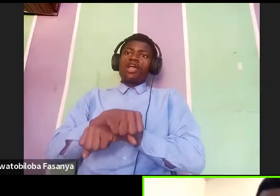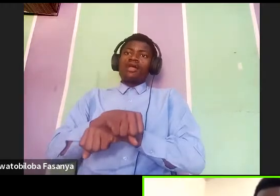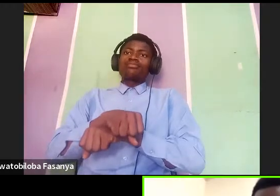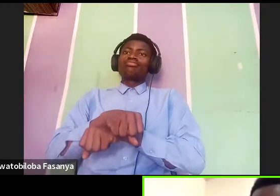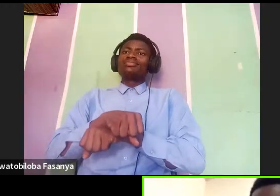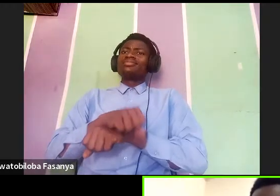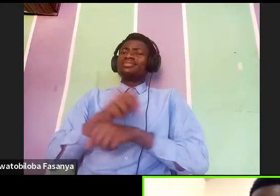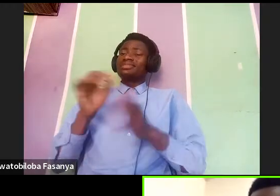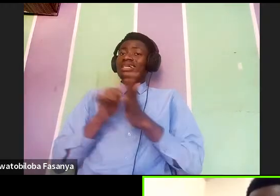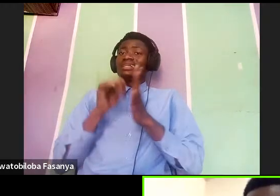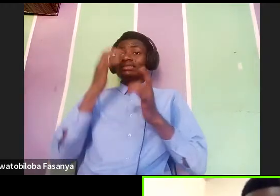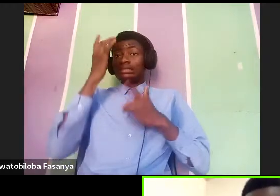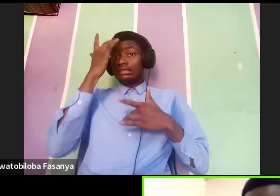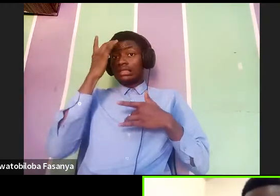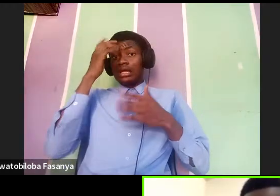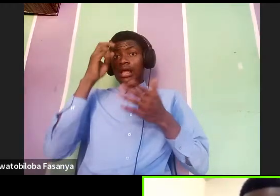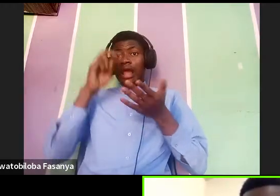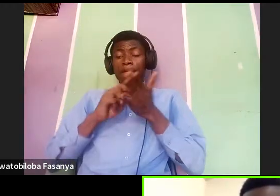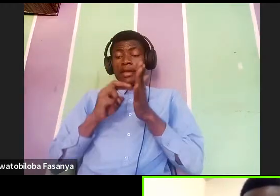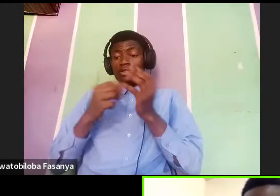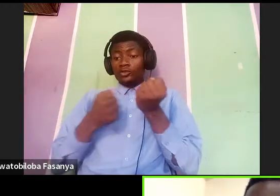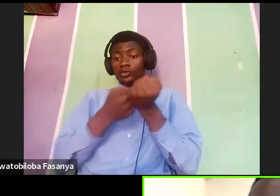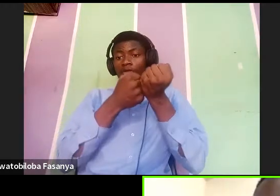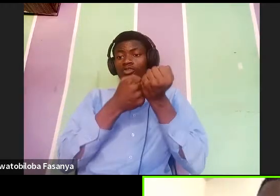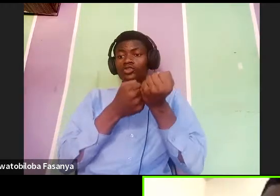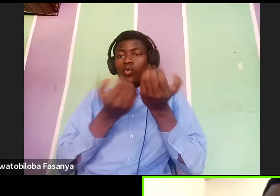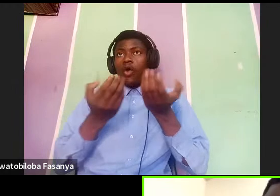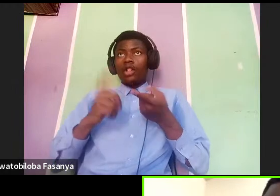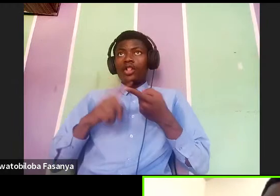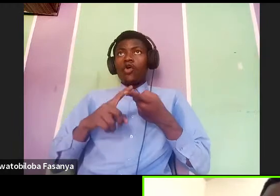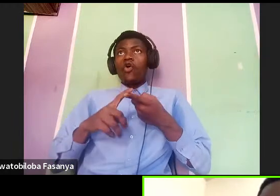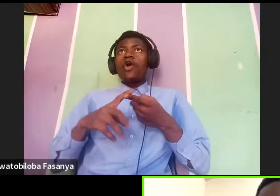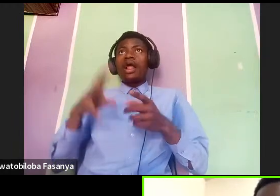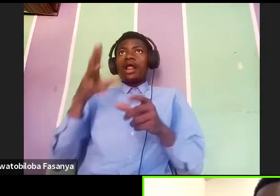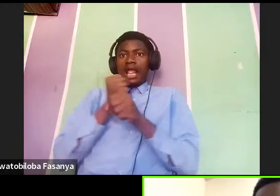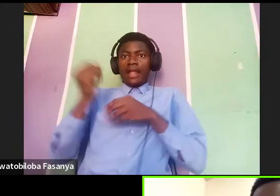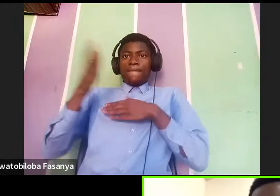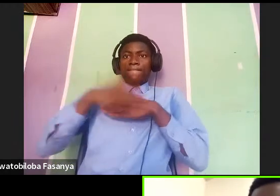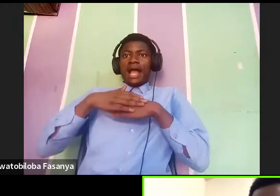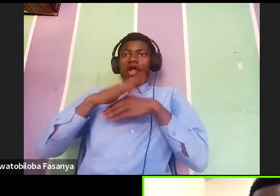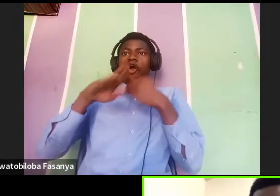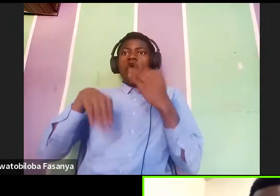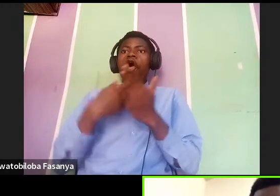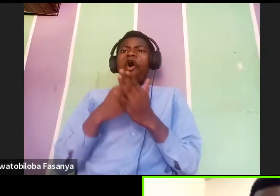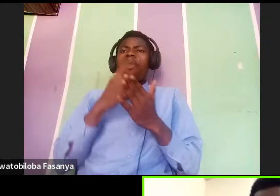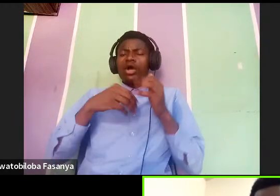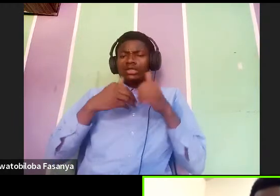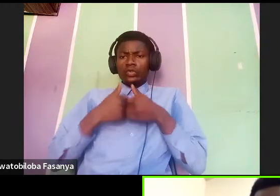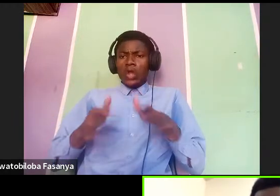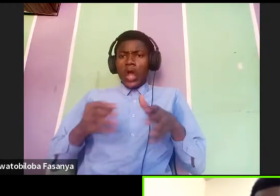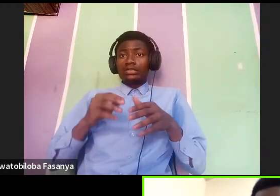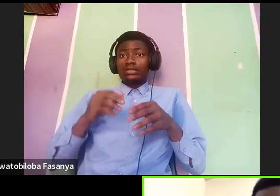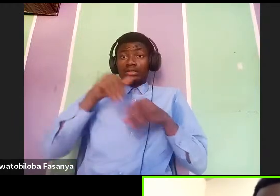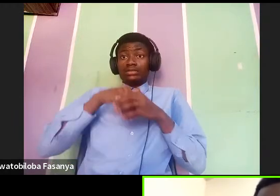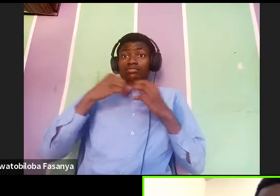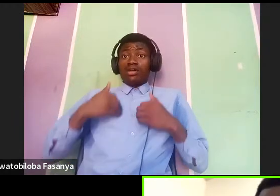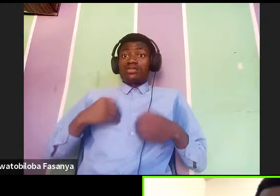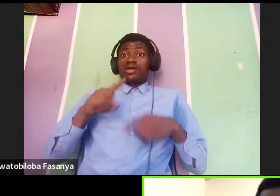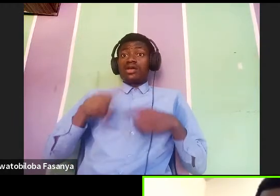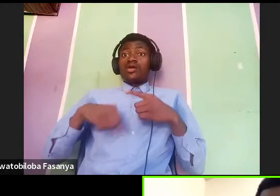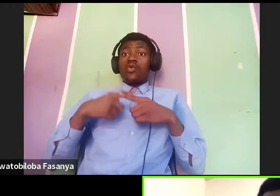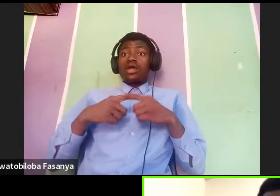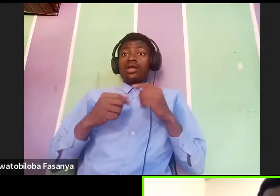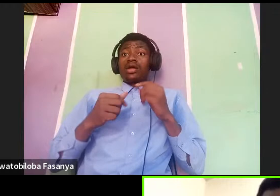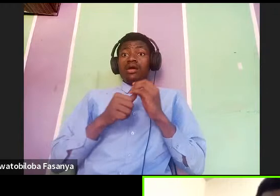replacing these nutrients and substances that are being lost, and you're keeping yourself well. And